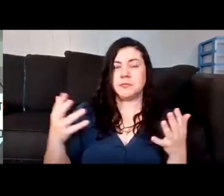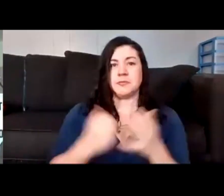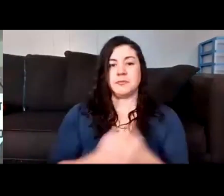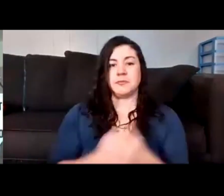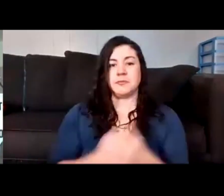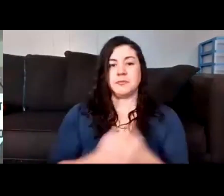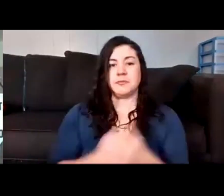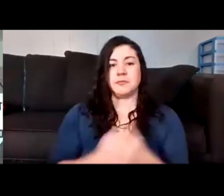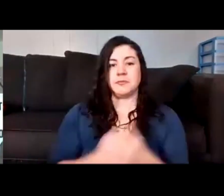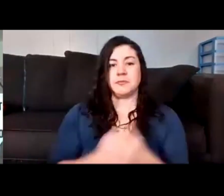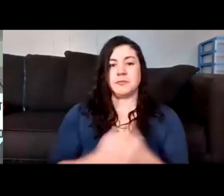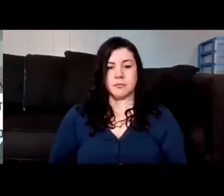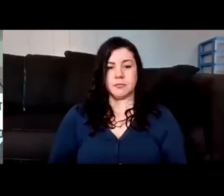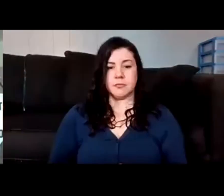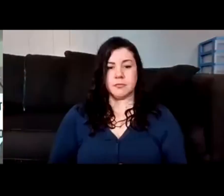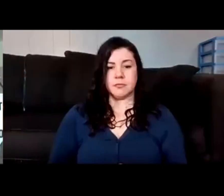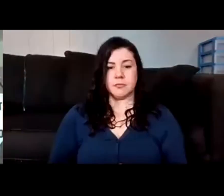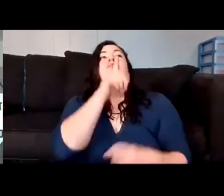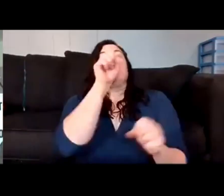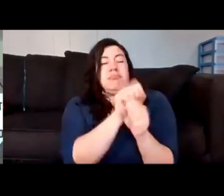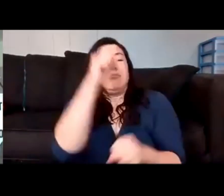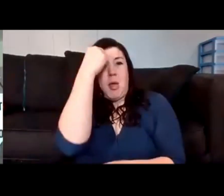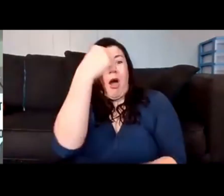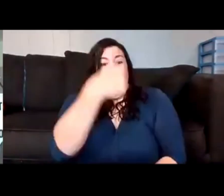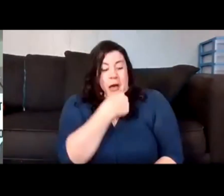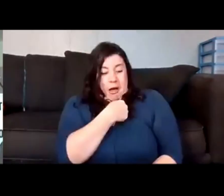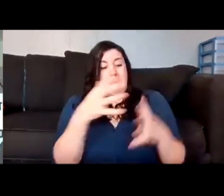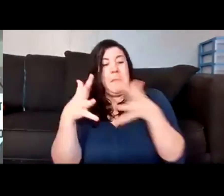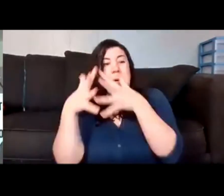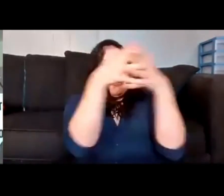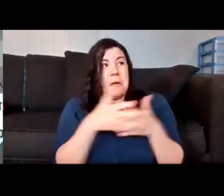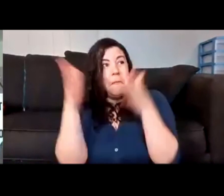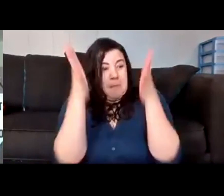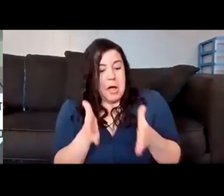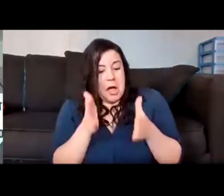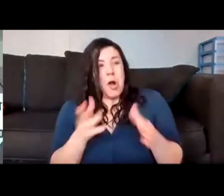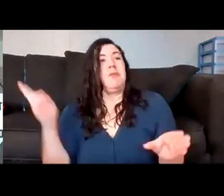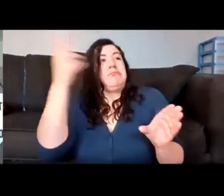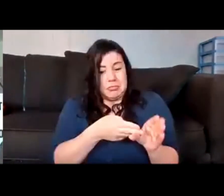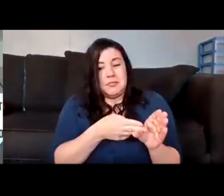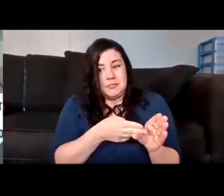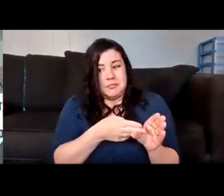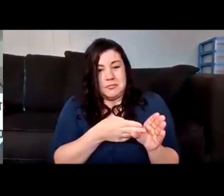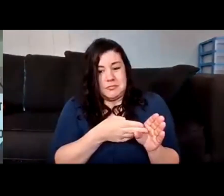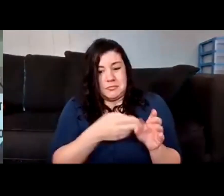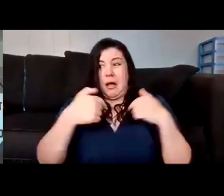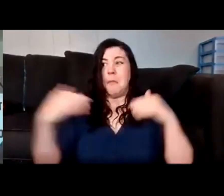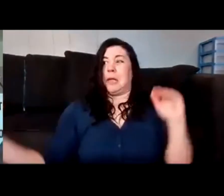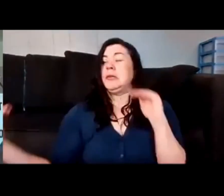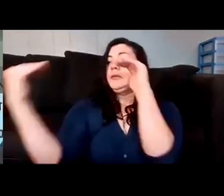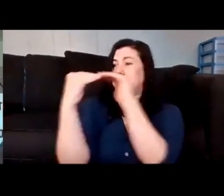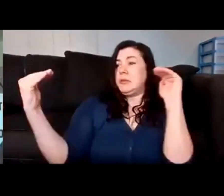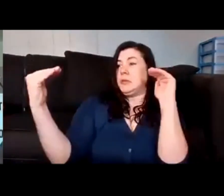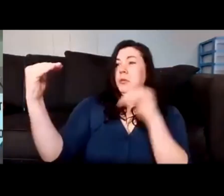I truly believed I was an American citizen and that I would receive justice for the assassination of my son. And